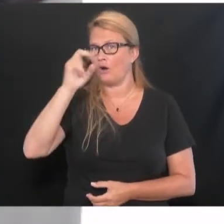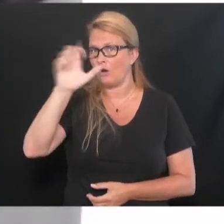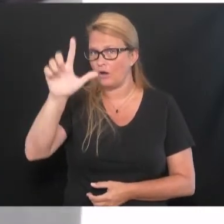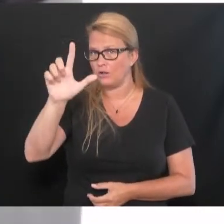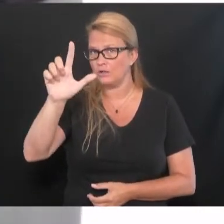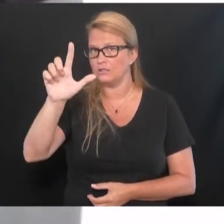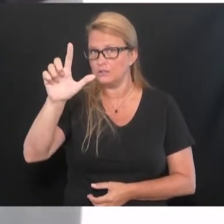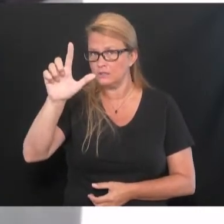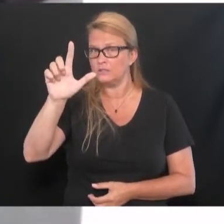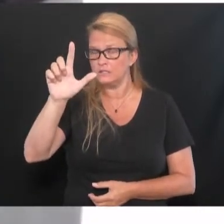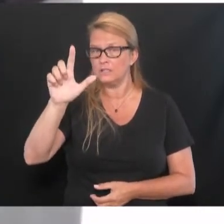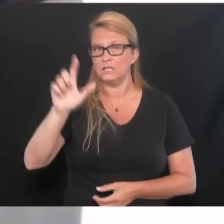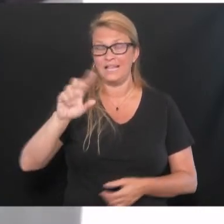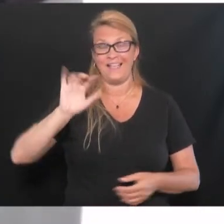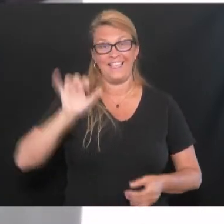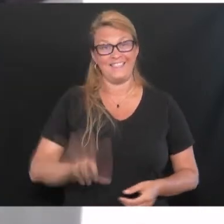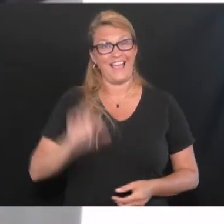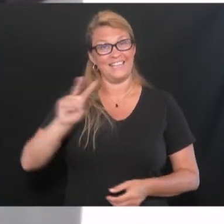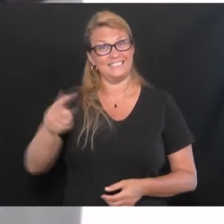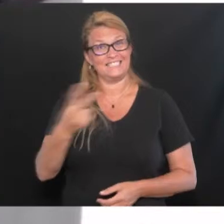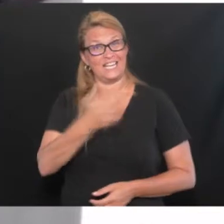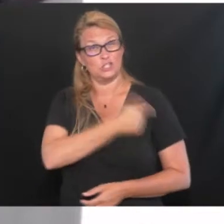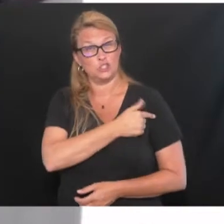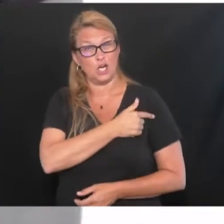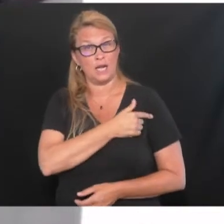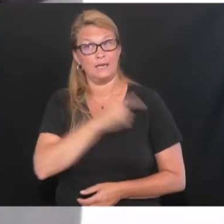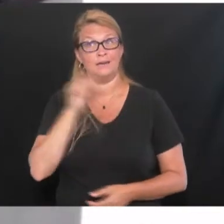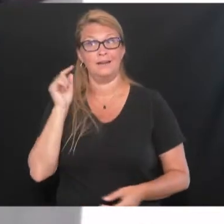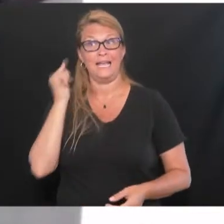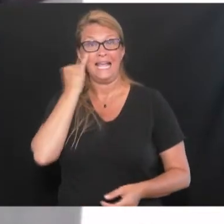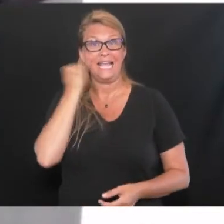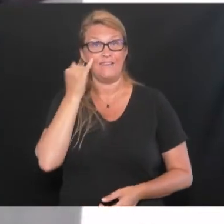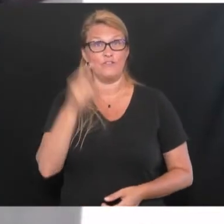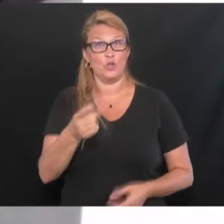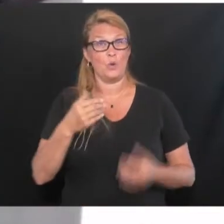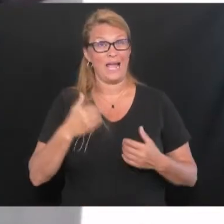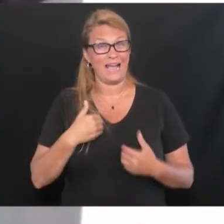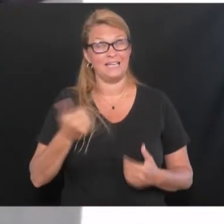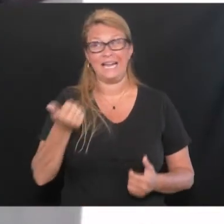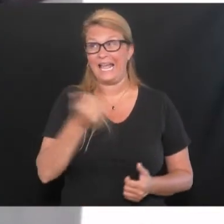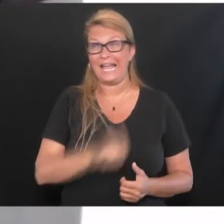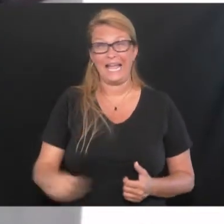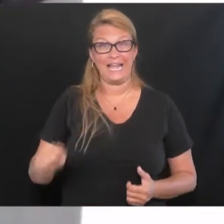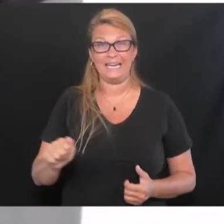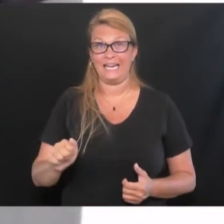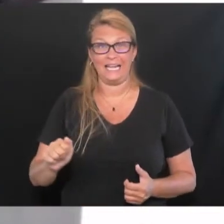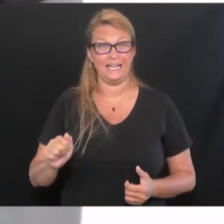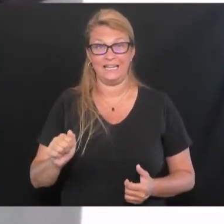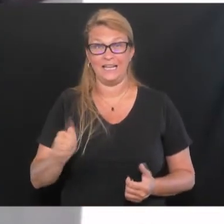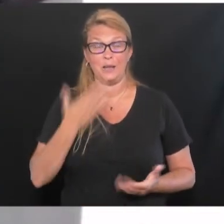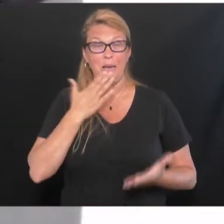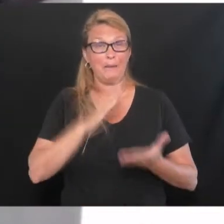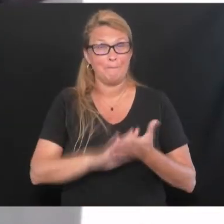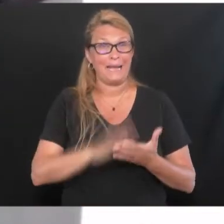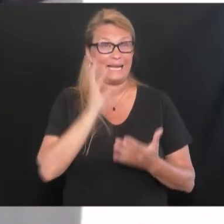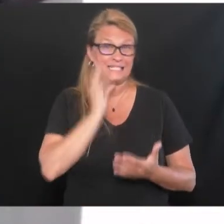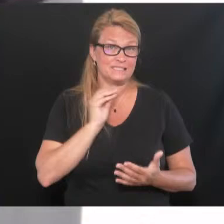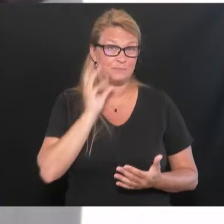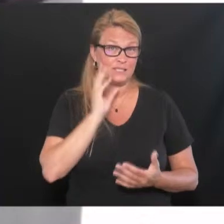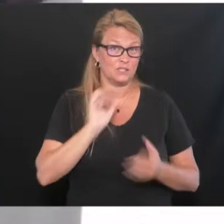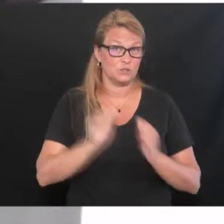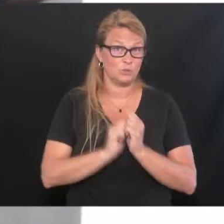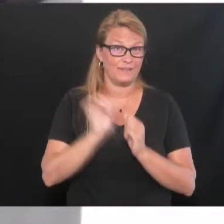far as the second shot, unless you have an anaphylactic reaction, we'd still want you to get the second vaccine shot because you would not be